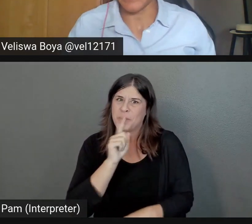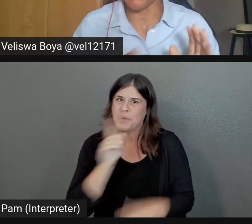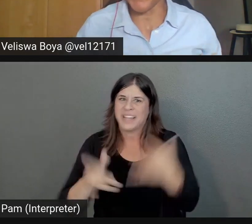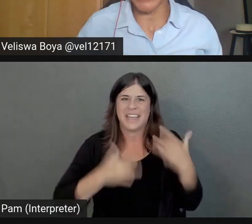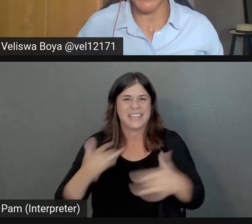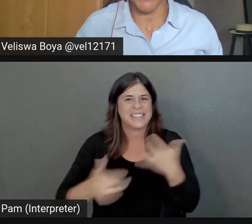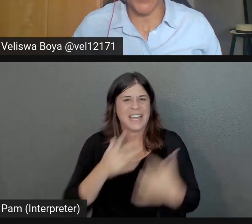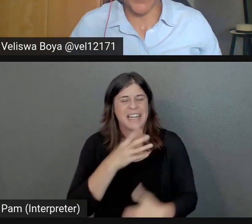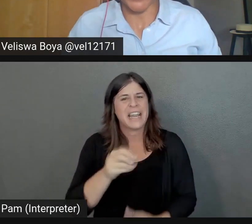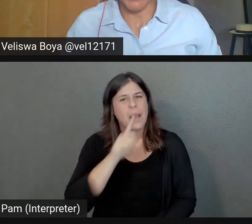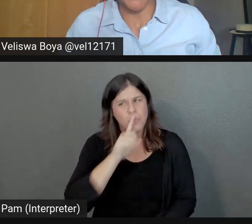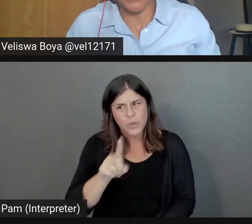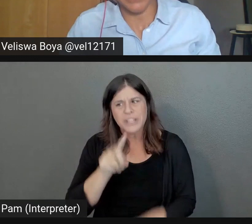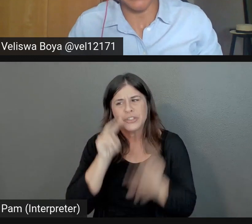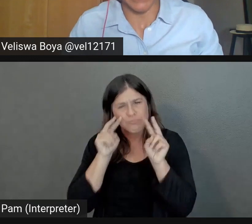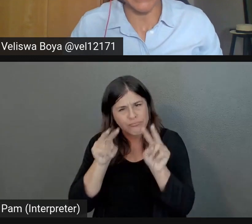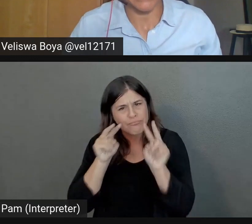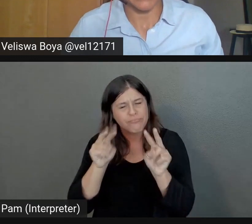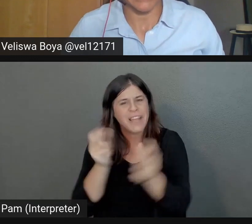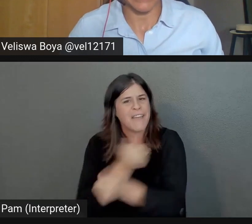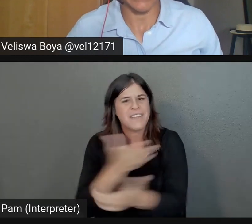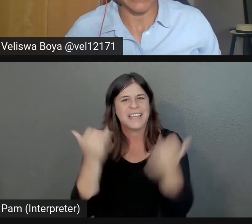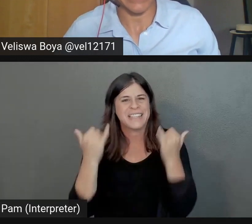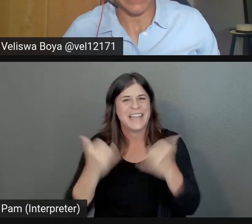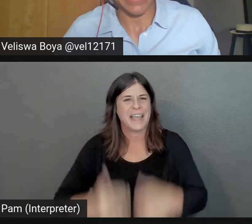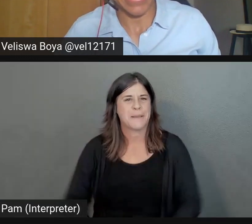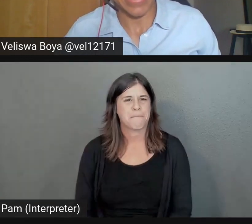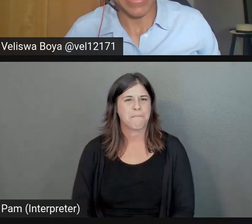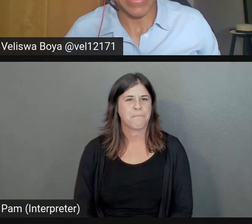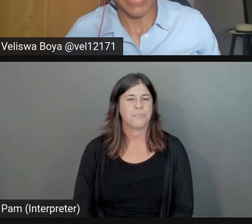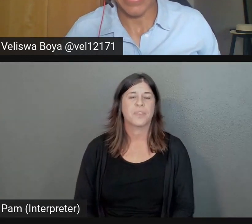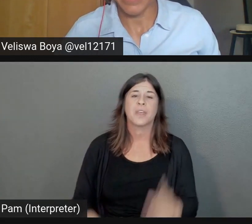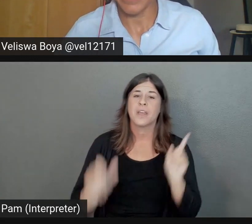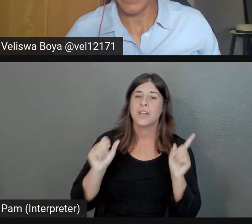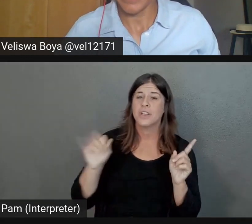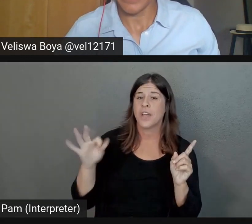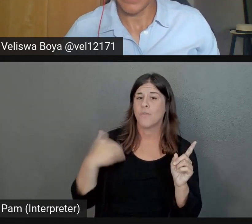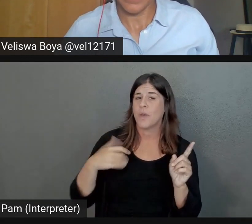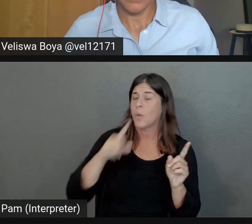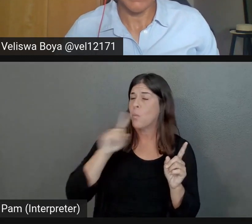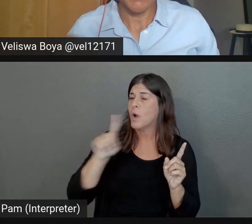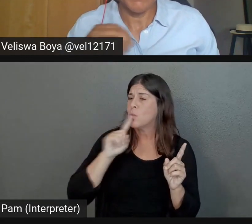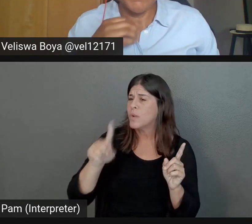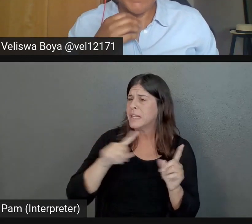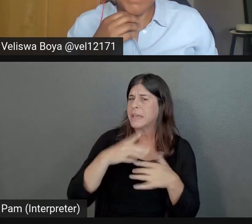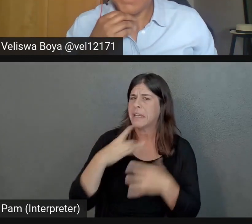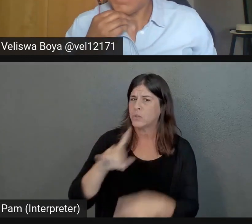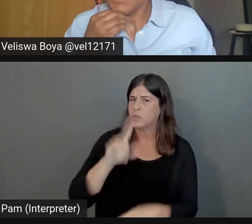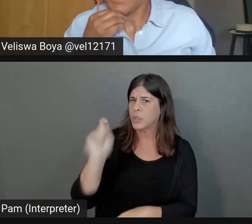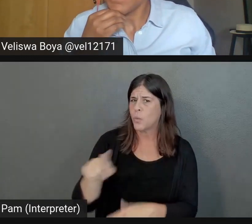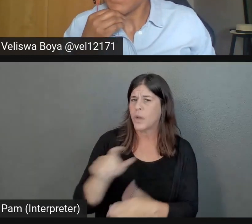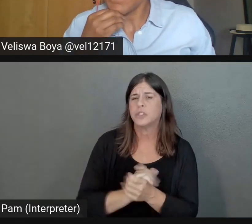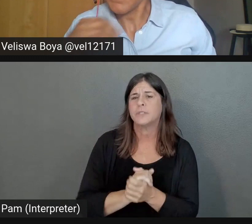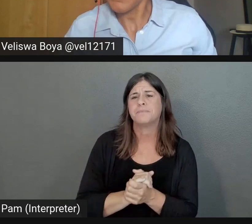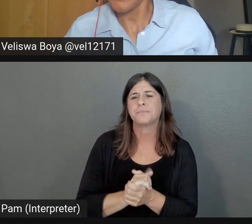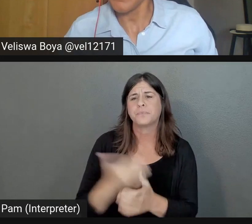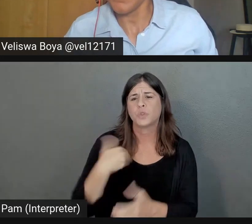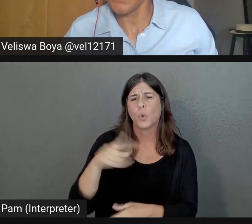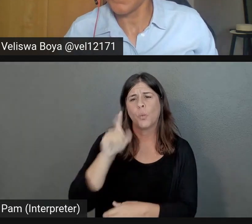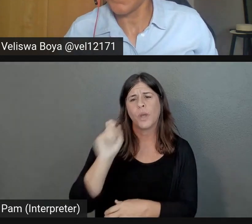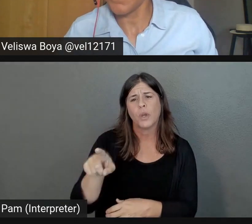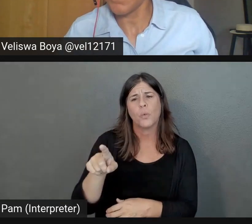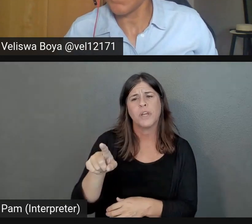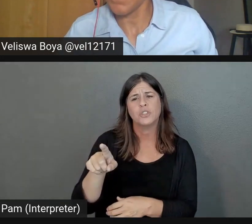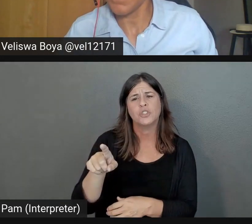exciting, and I'm really just looking forward to everything today. Well, we had one really interesting question. We had a question